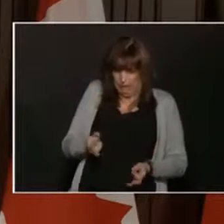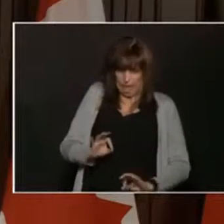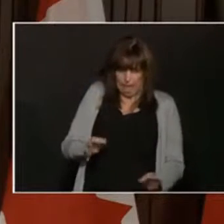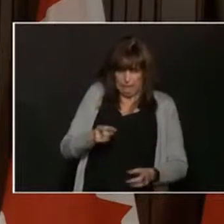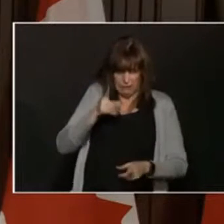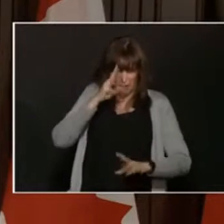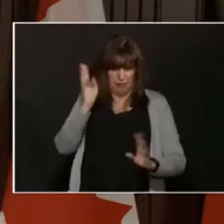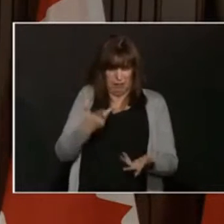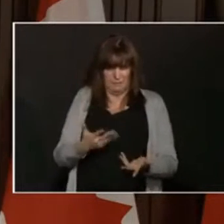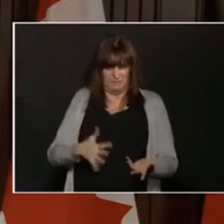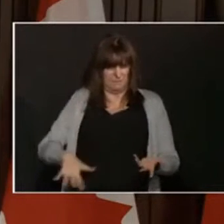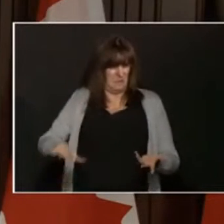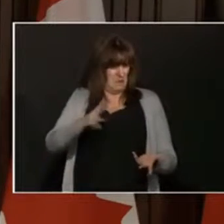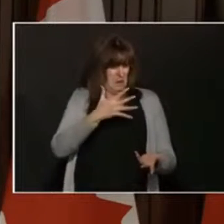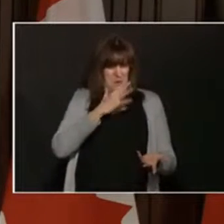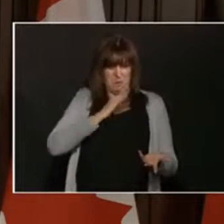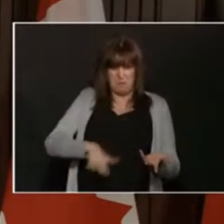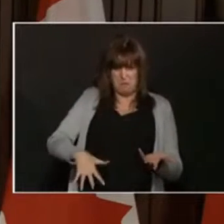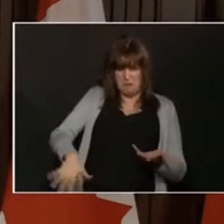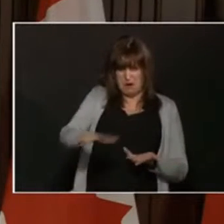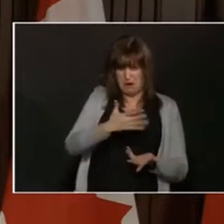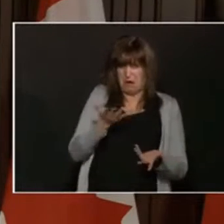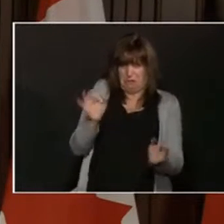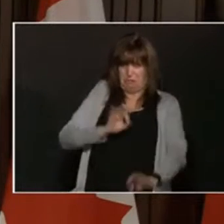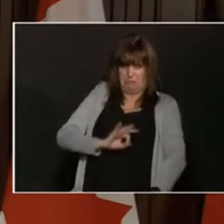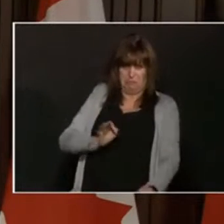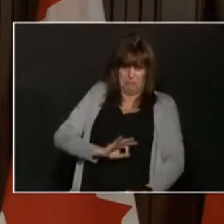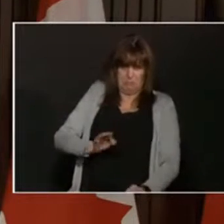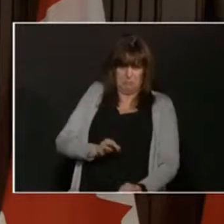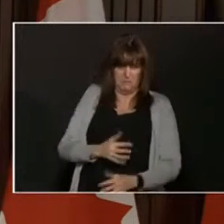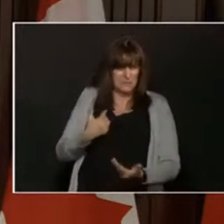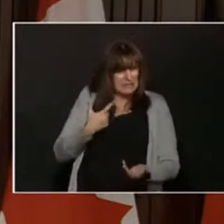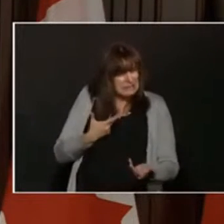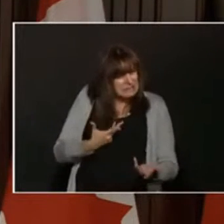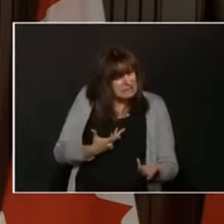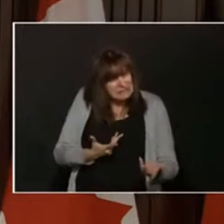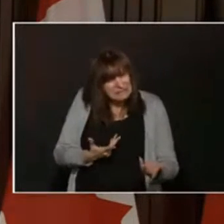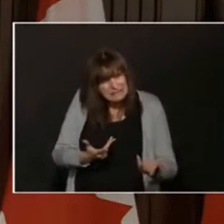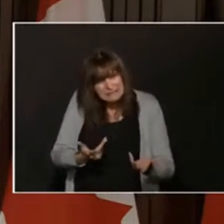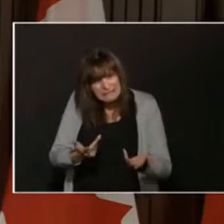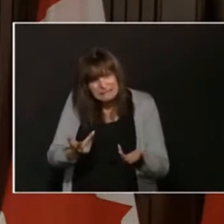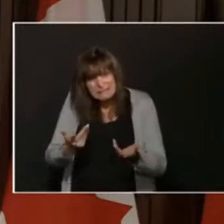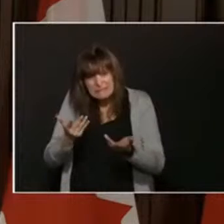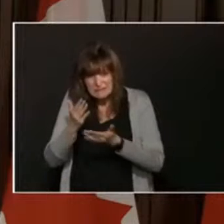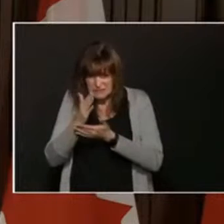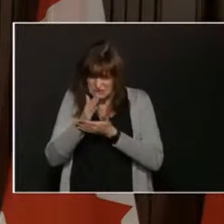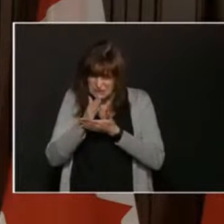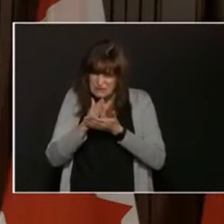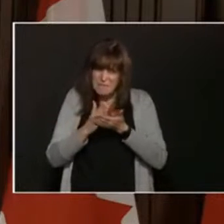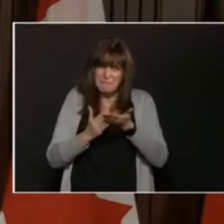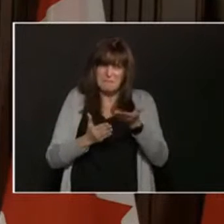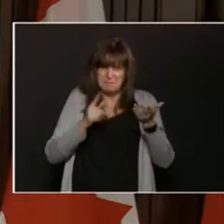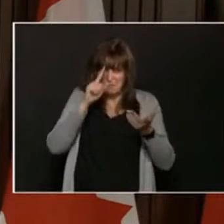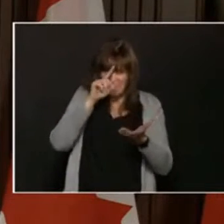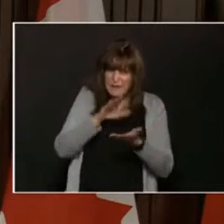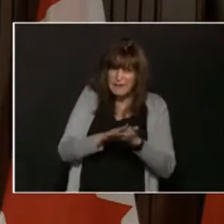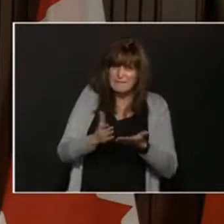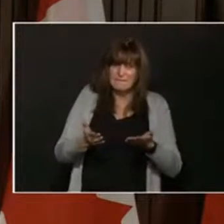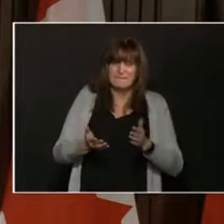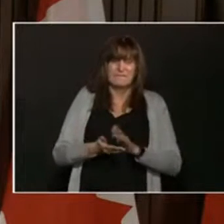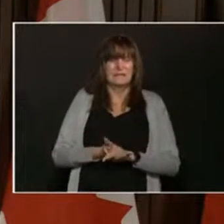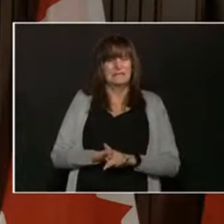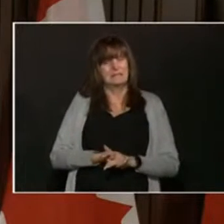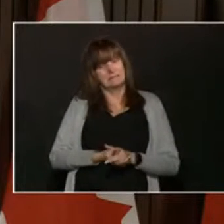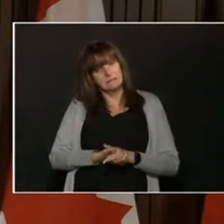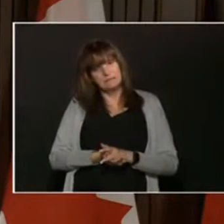happening. So, it's hard to believe that anybody actually believes that, but they are. And it's important for